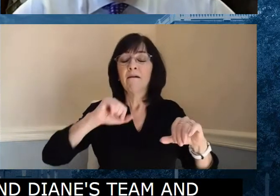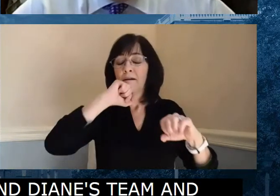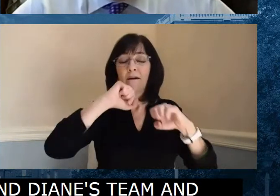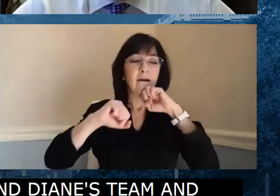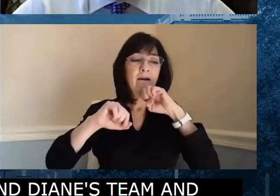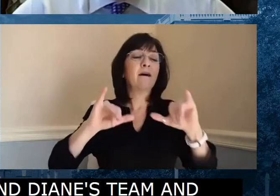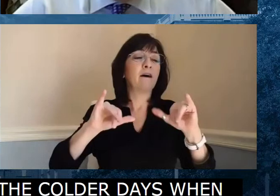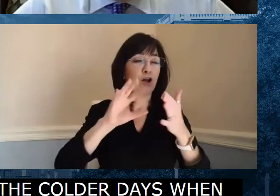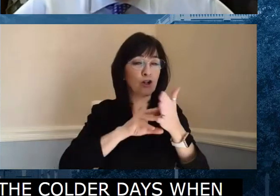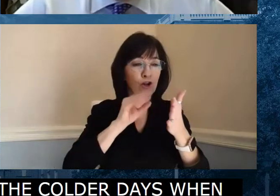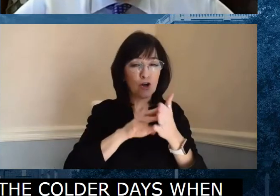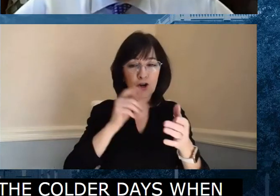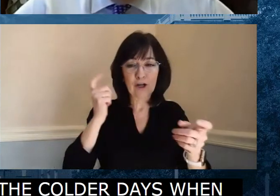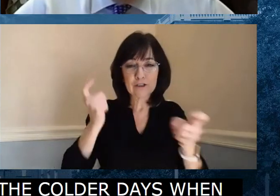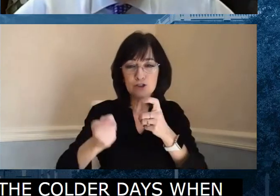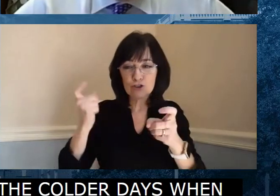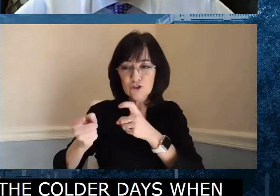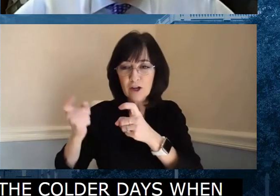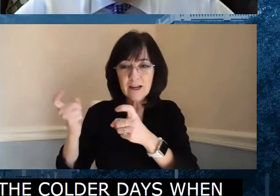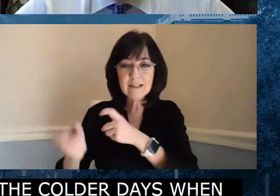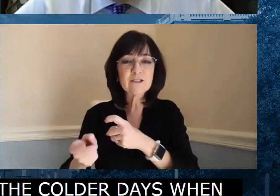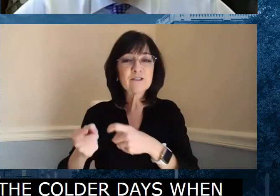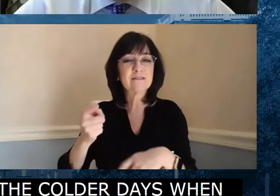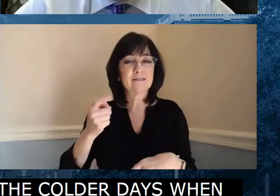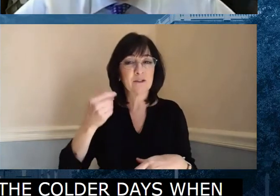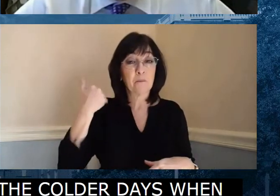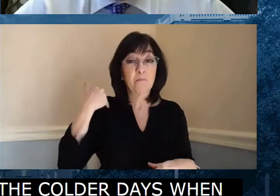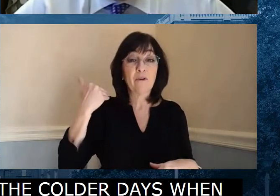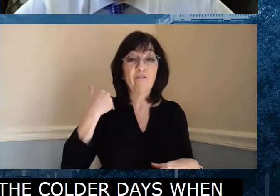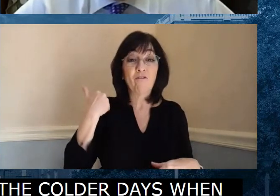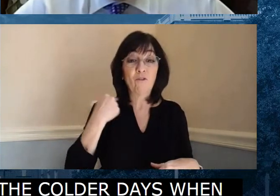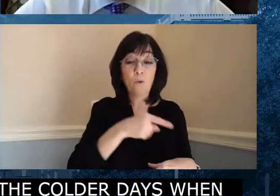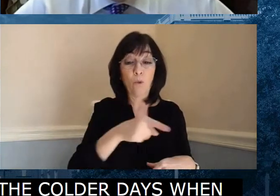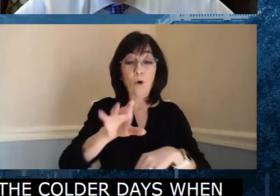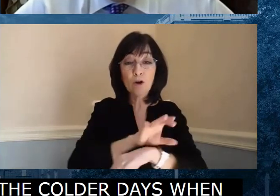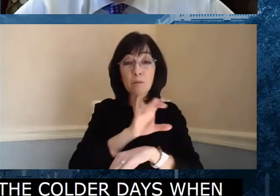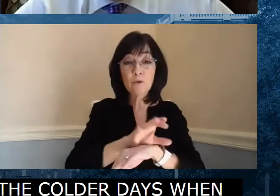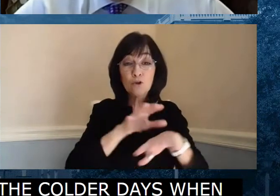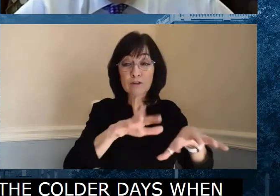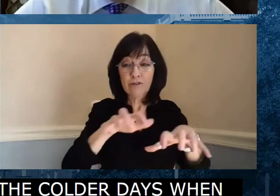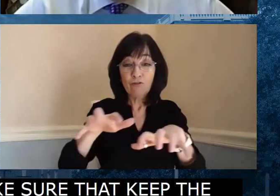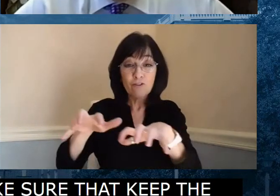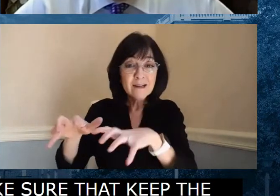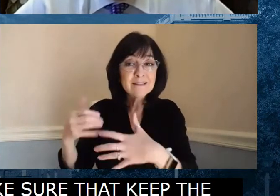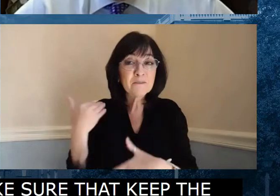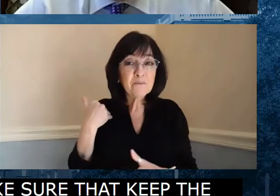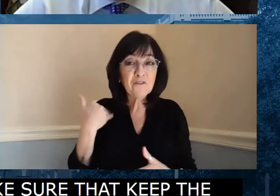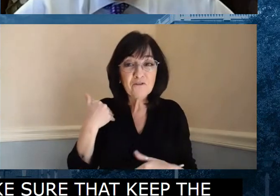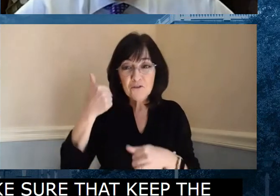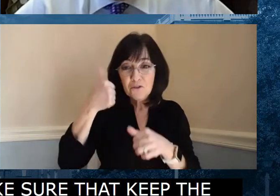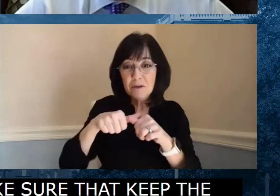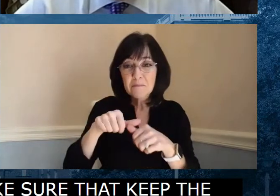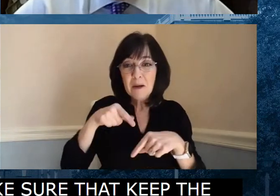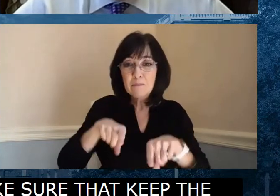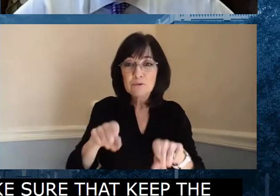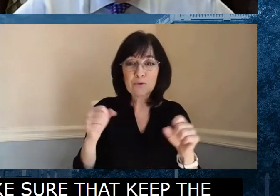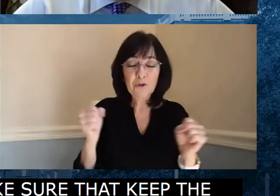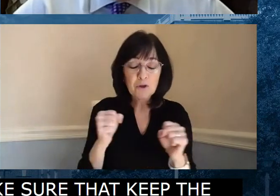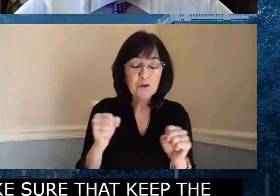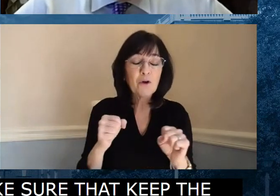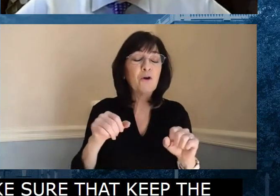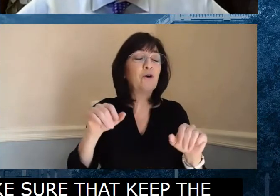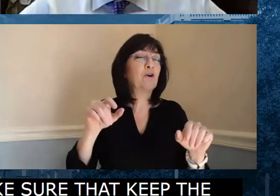vaccine at the temperature it needs to be, to the 3 county paramedic agencies that have all sent individuals down tirelessly to assist with